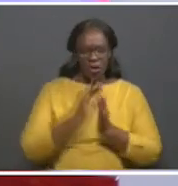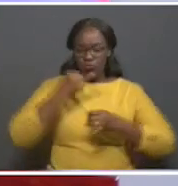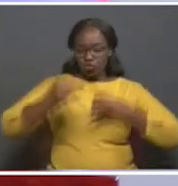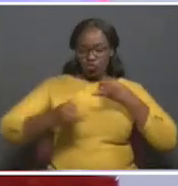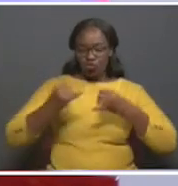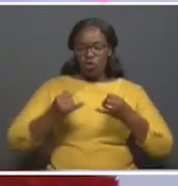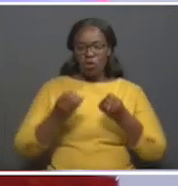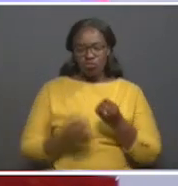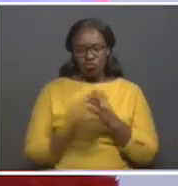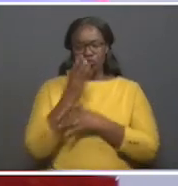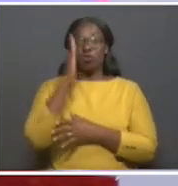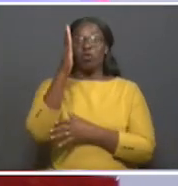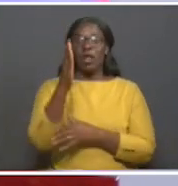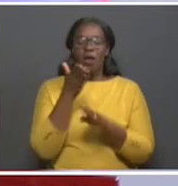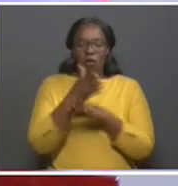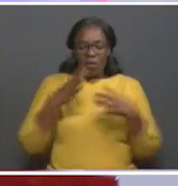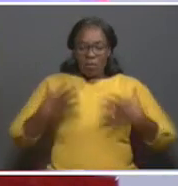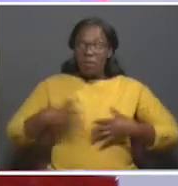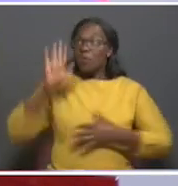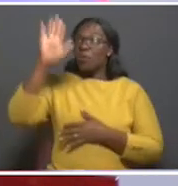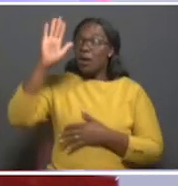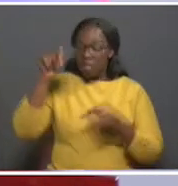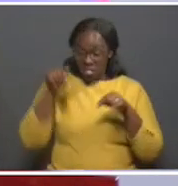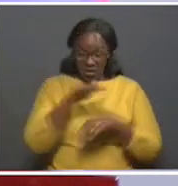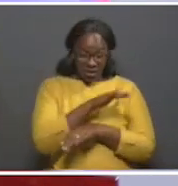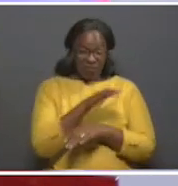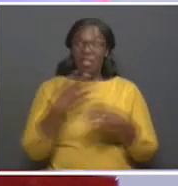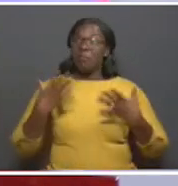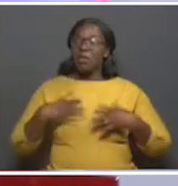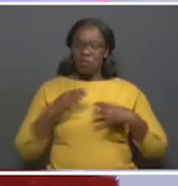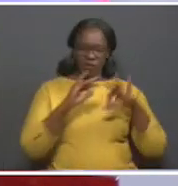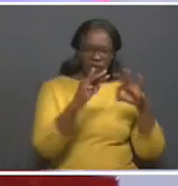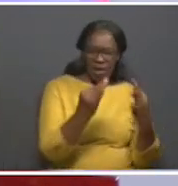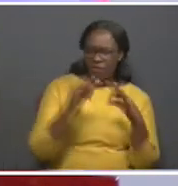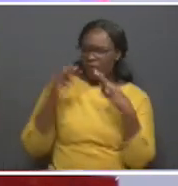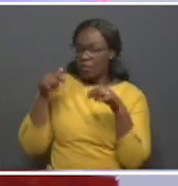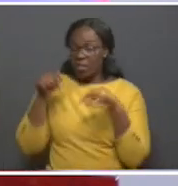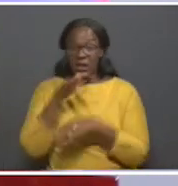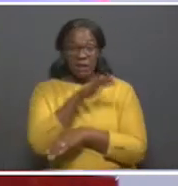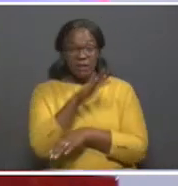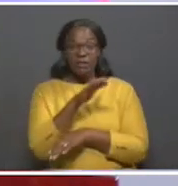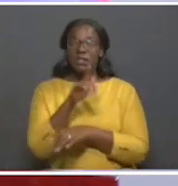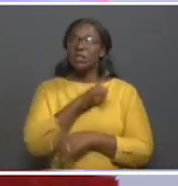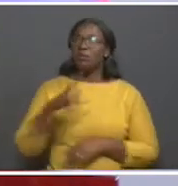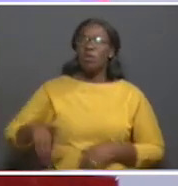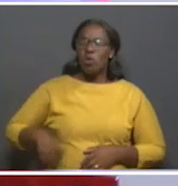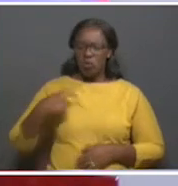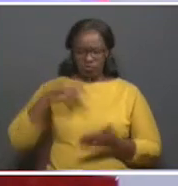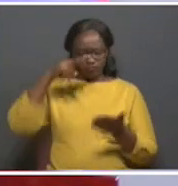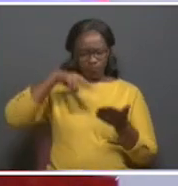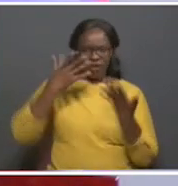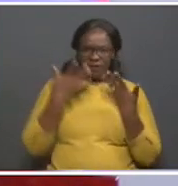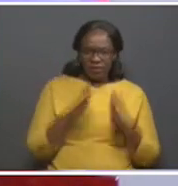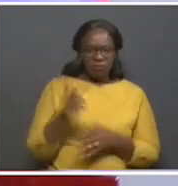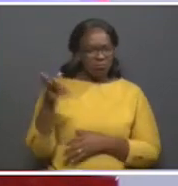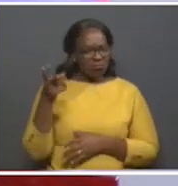break through over your people this evening, over our families this evening. Lord, we've read and we've heard